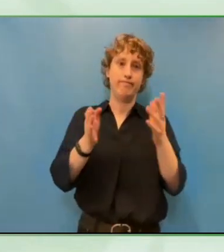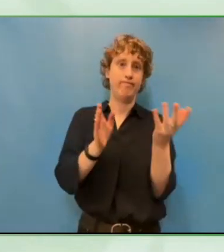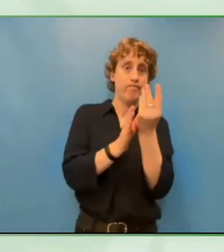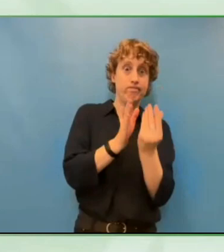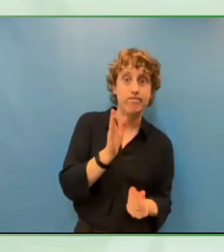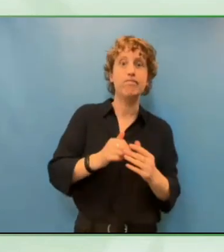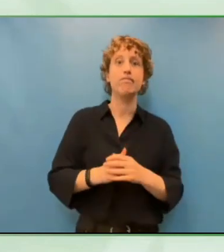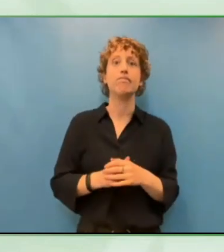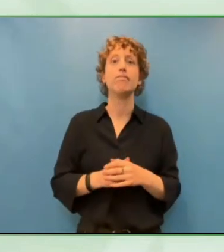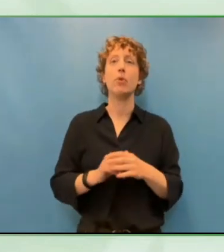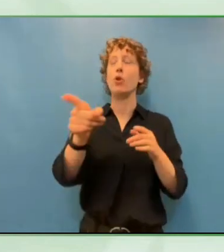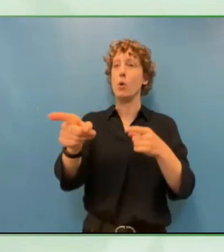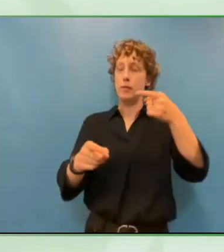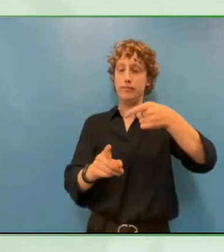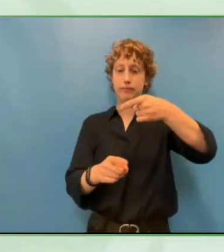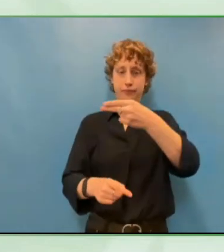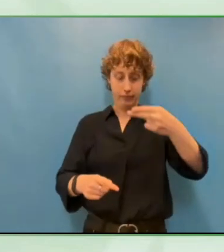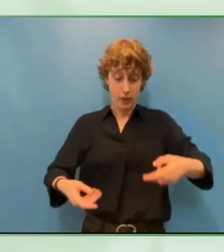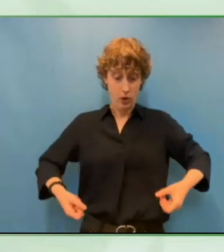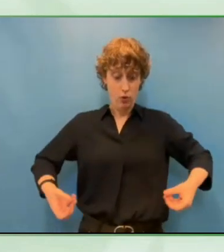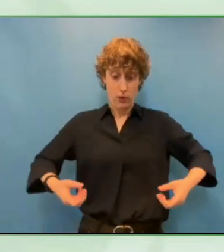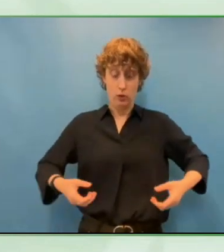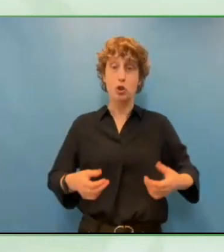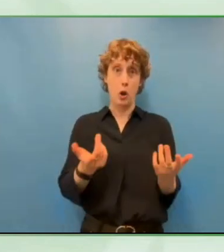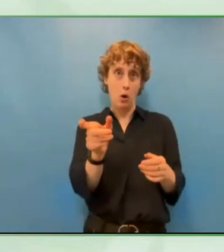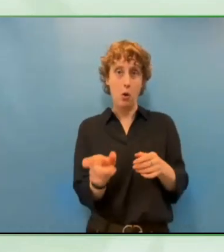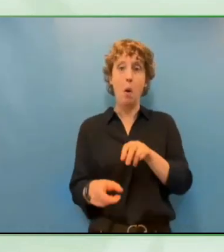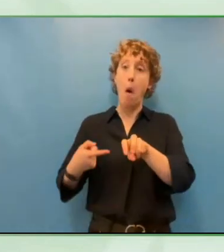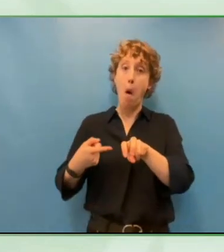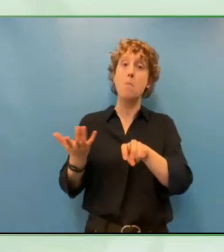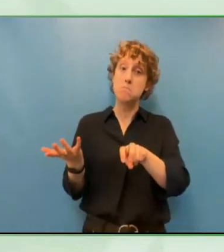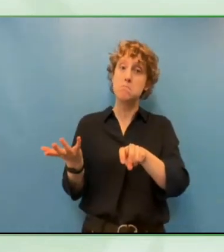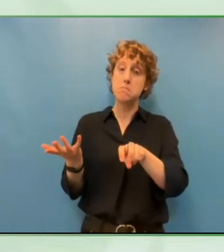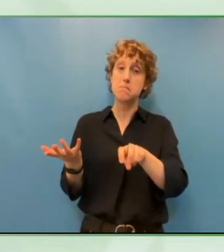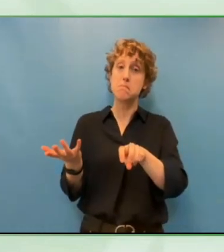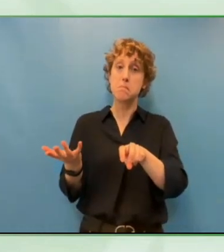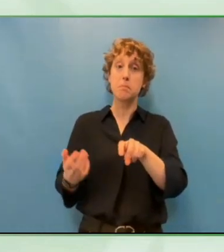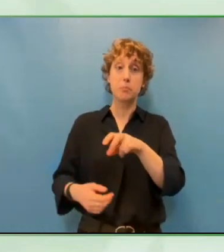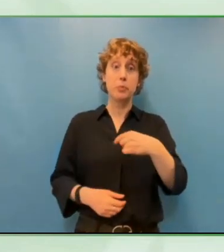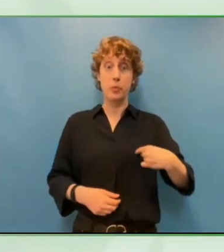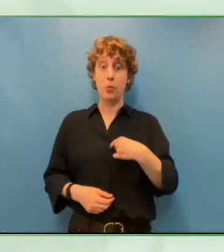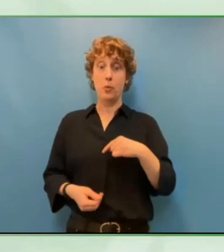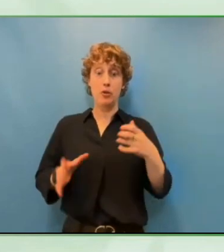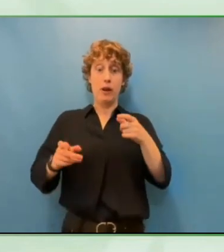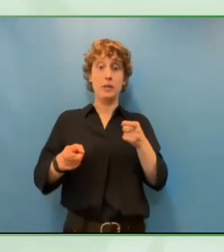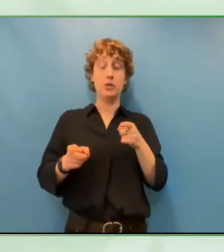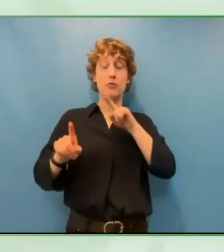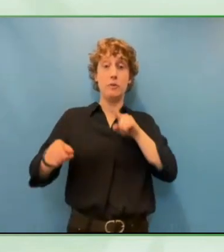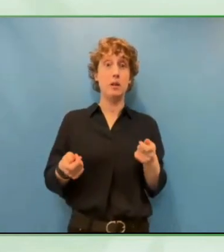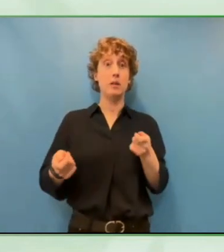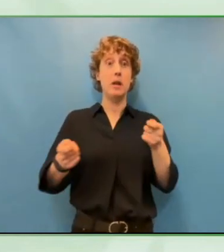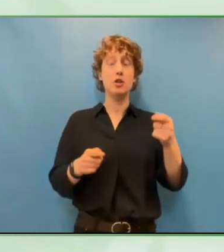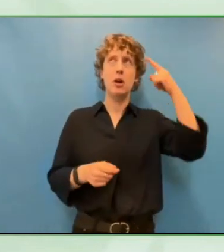crisis response managers have in mind when they talk about accessibility in